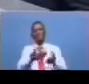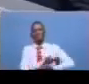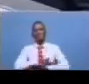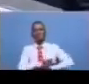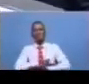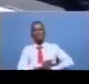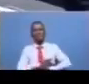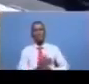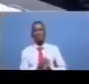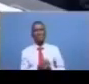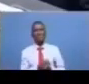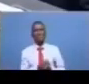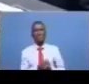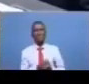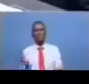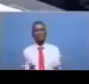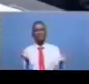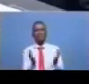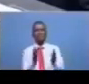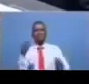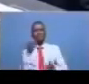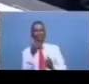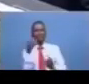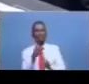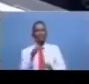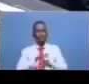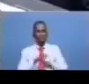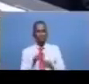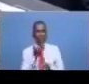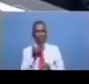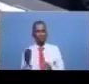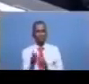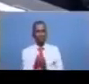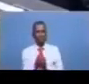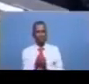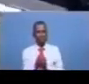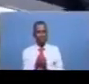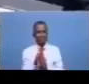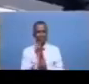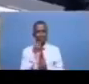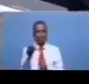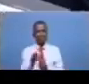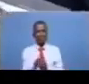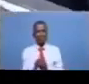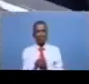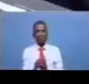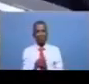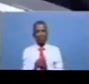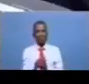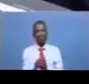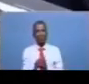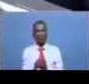to instigate the court and incite the court against him on the basis of things he has not said,